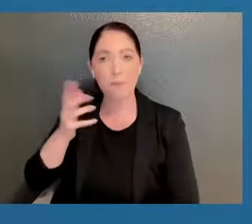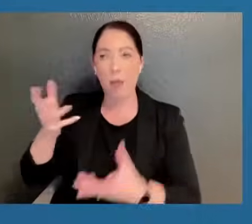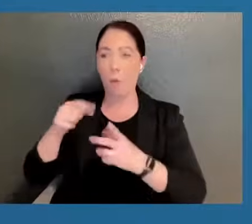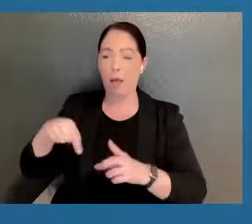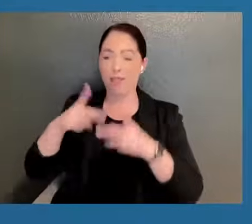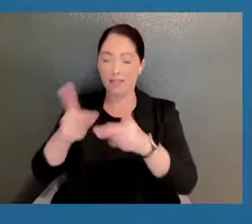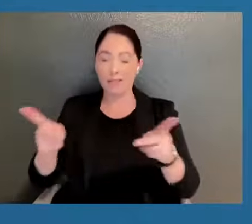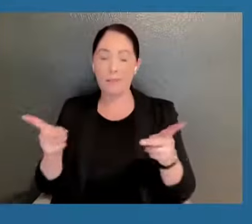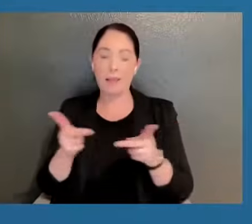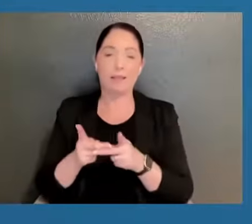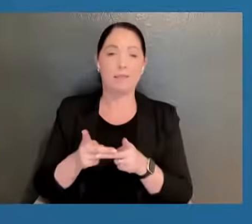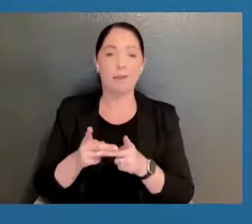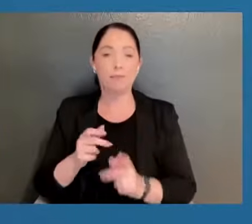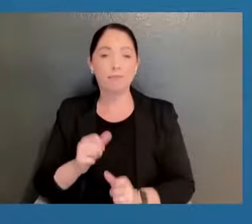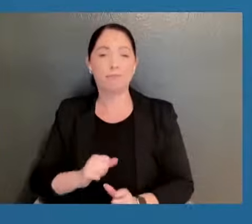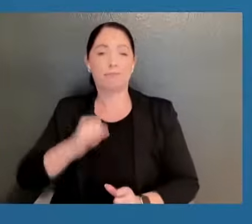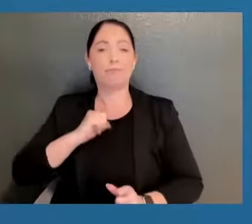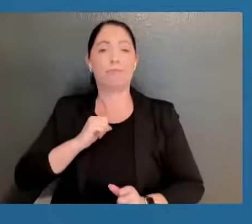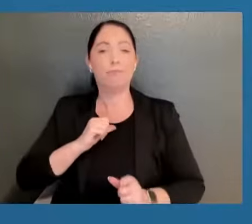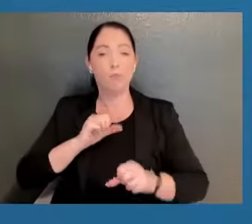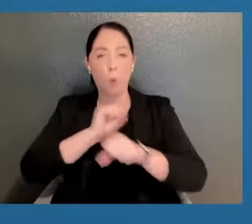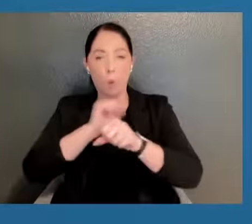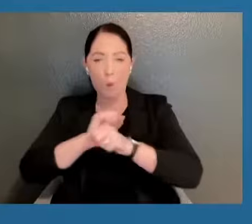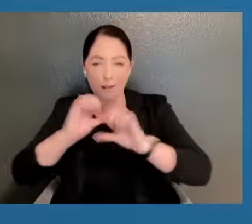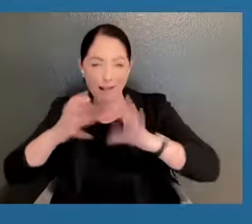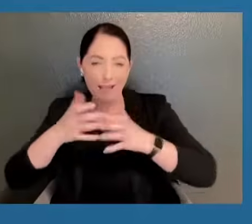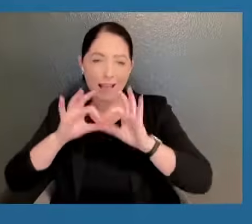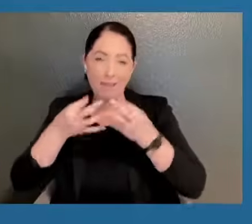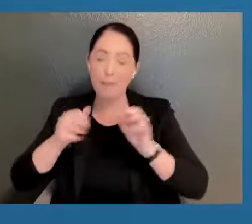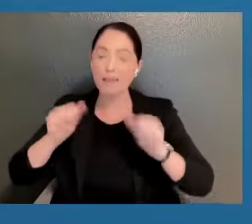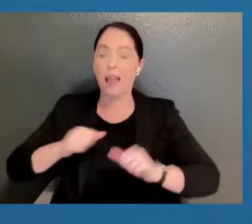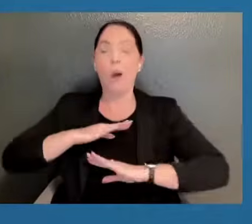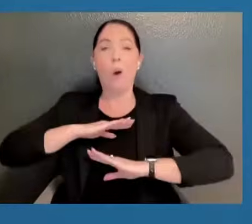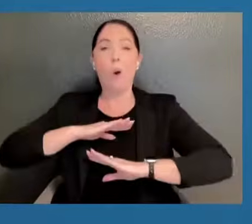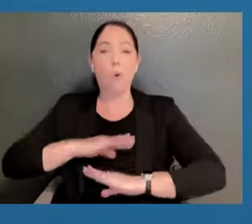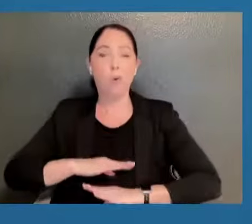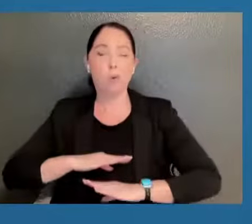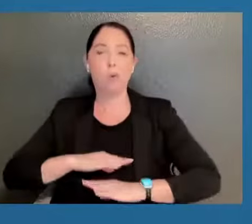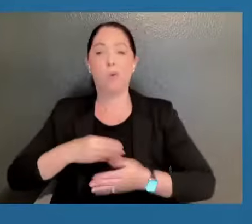here to tell you, we got it done. Thank you very much.